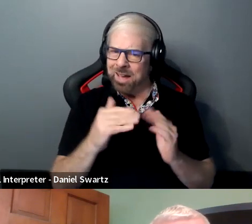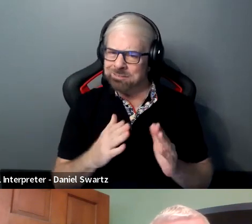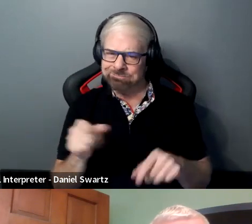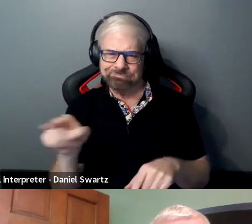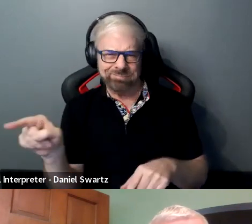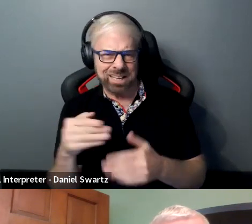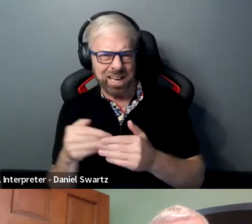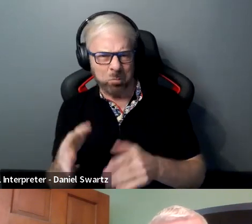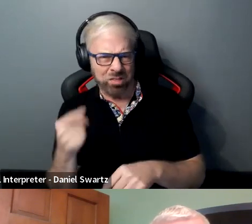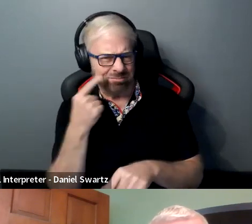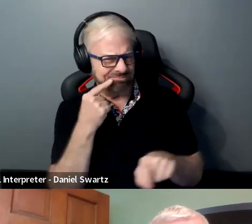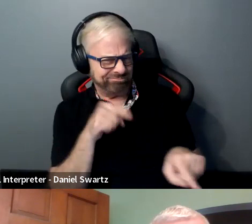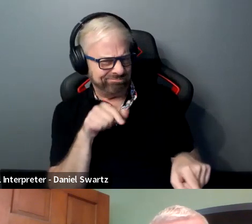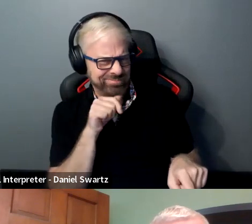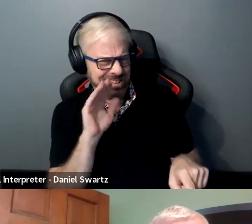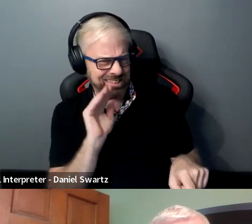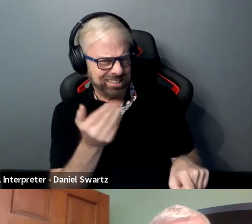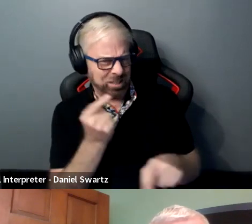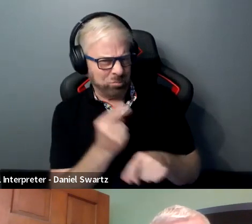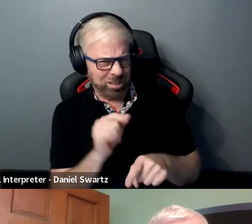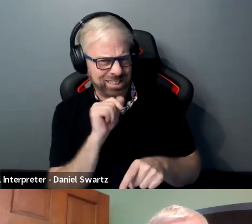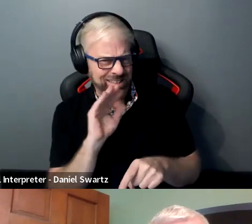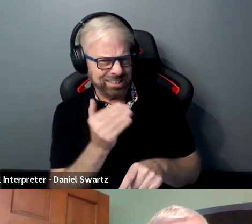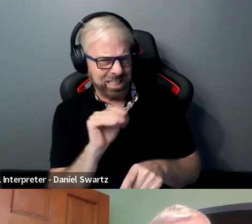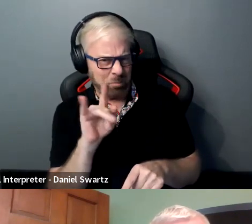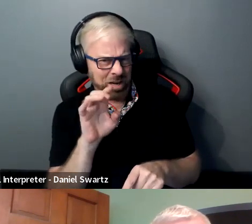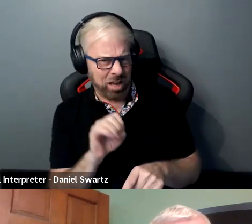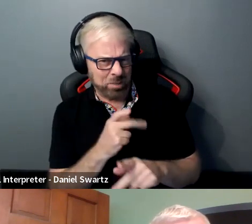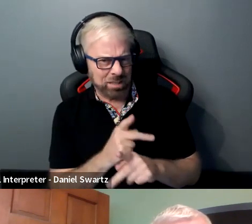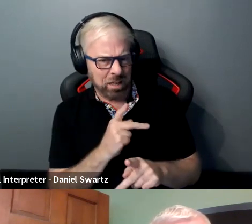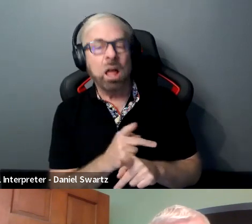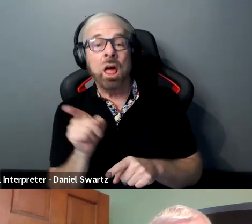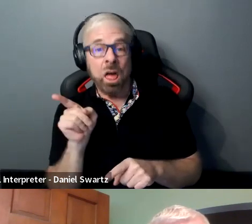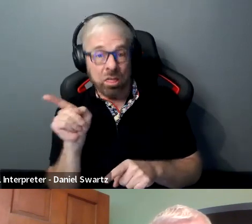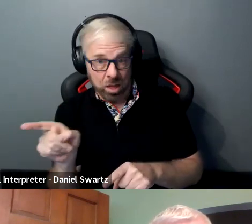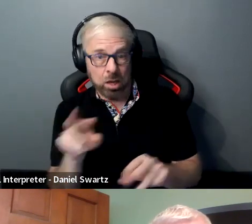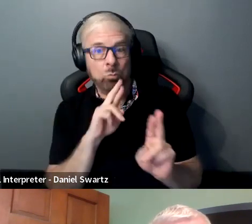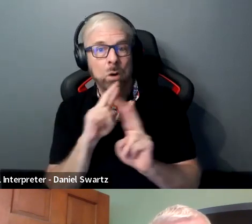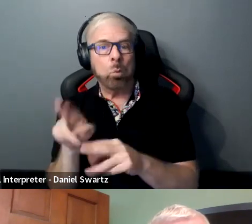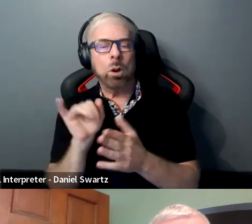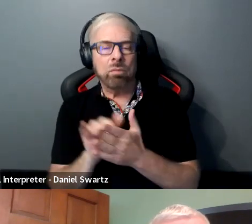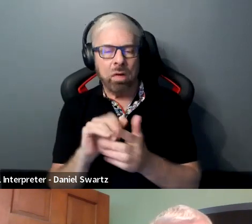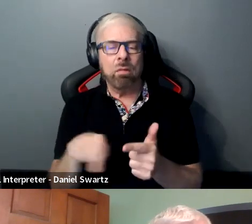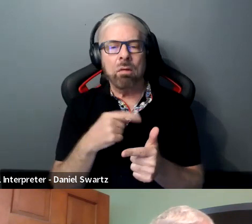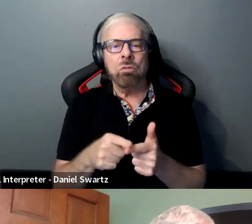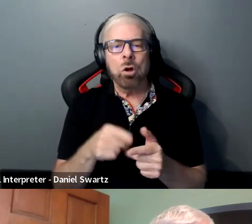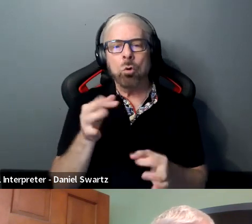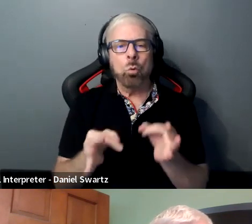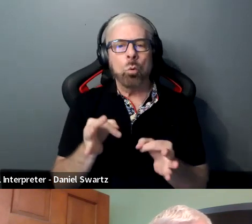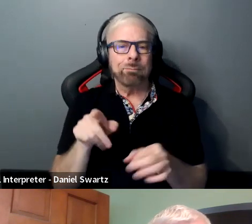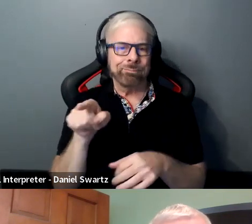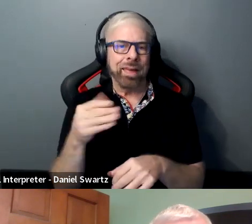and it doesn't appear that Kyle's being taken care of, they can report that, and then the court would have the